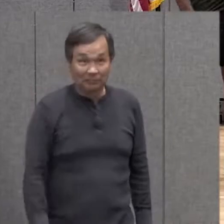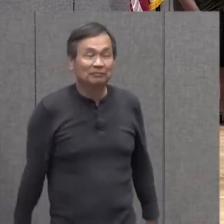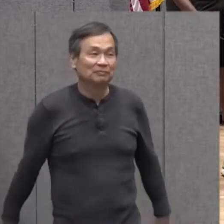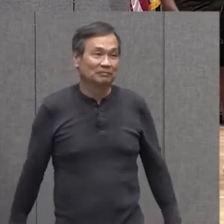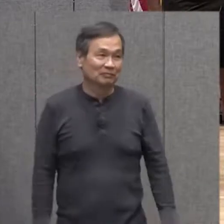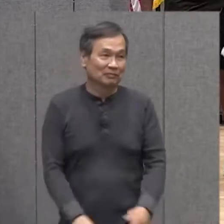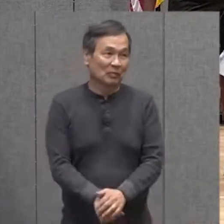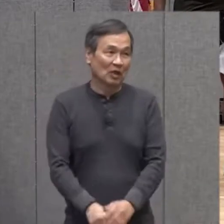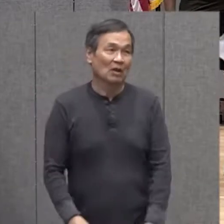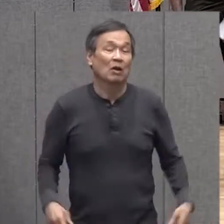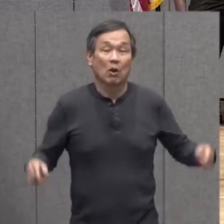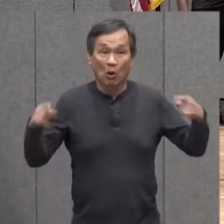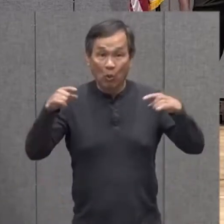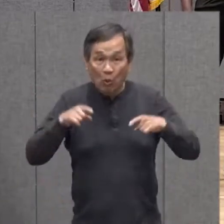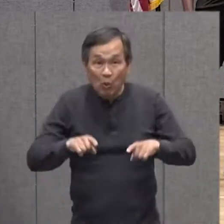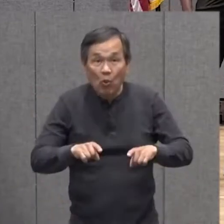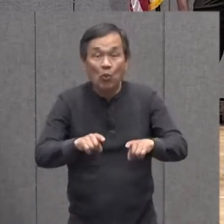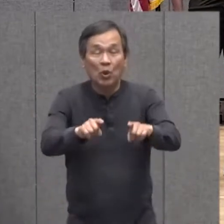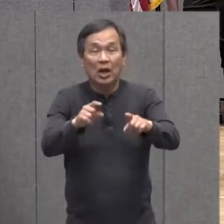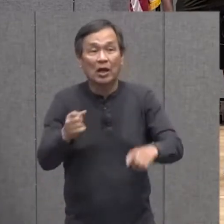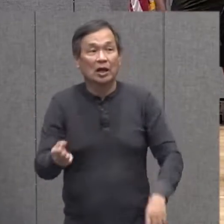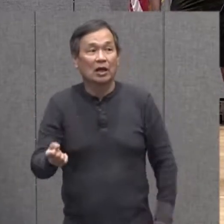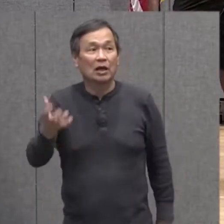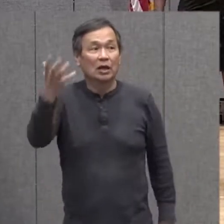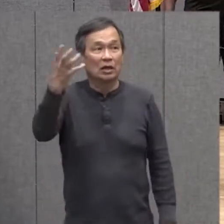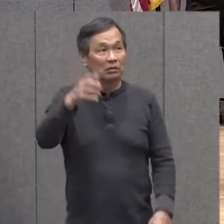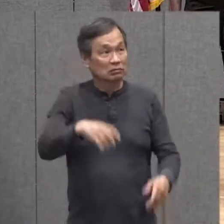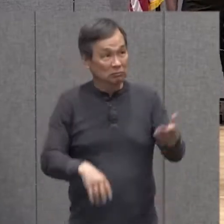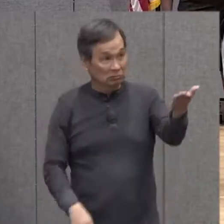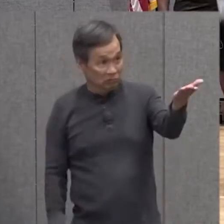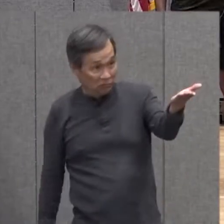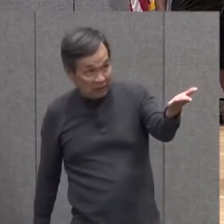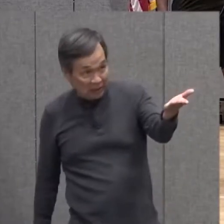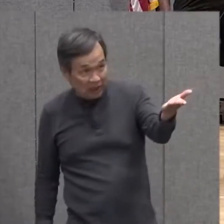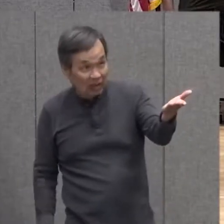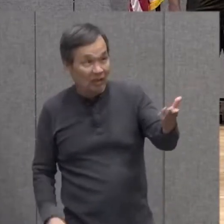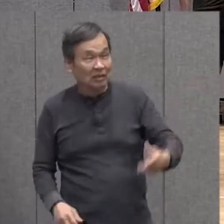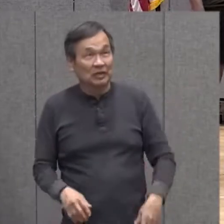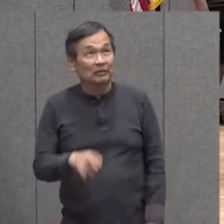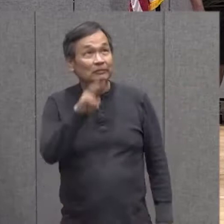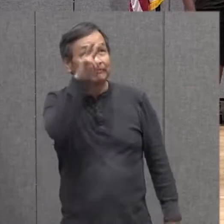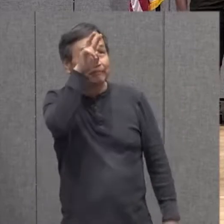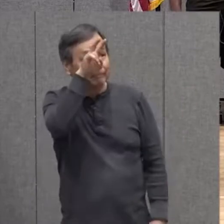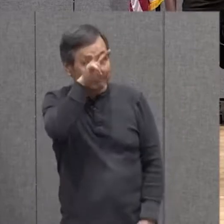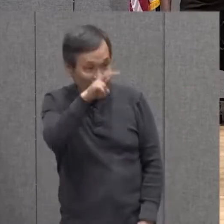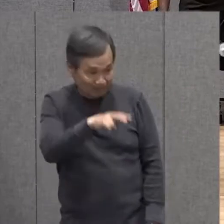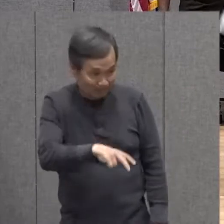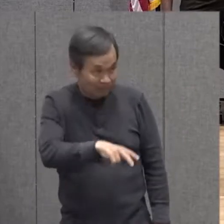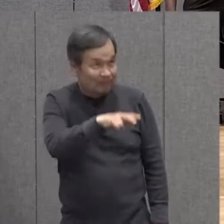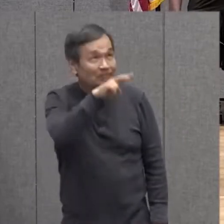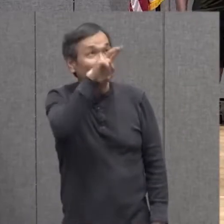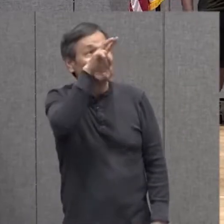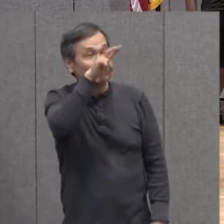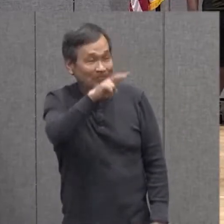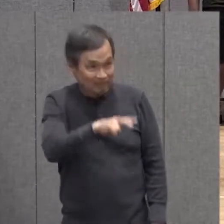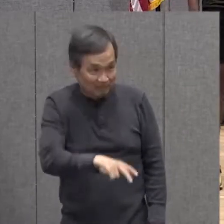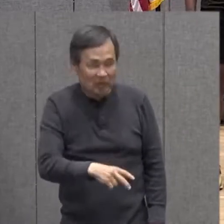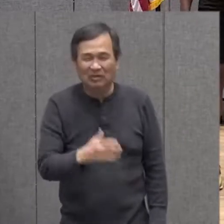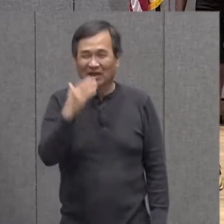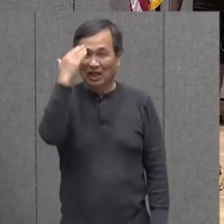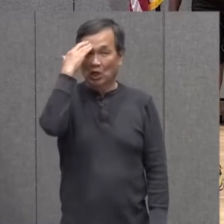So as I'm doing this, I'm making sure that I'm looking at the plastic bag. That way I always